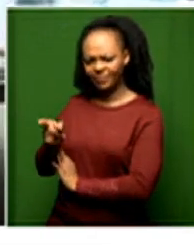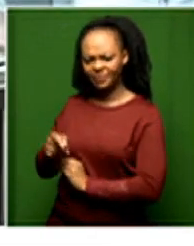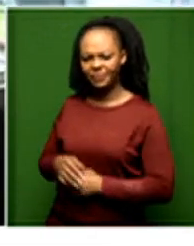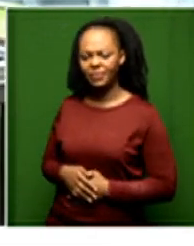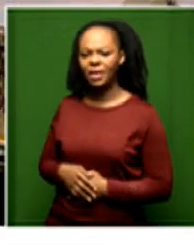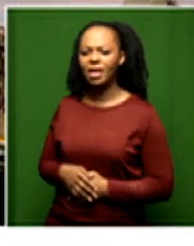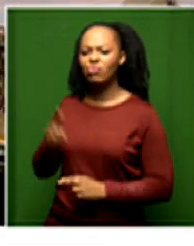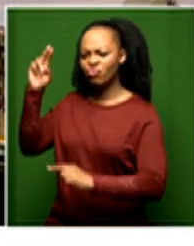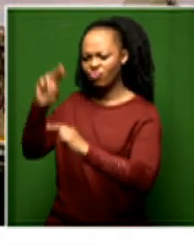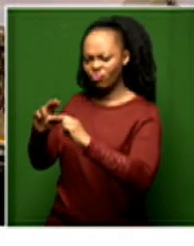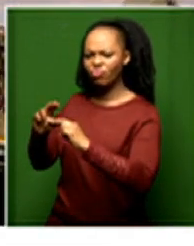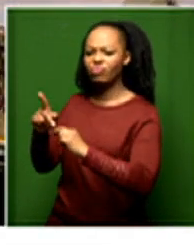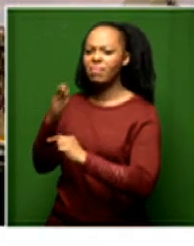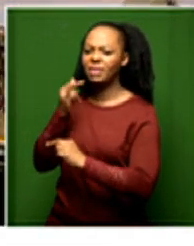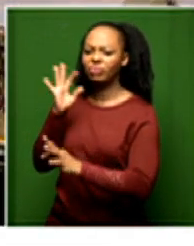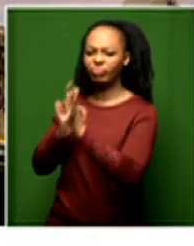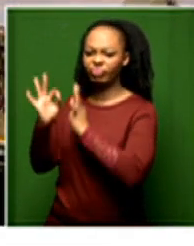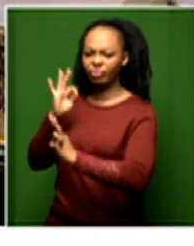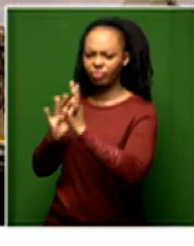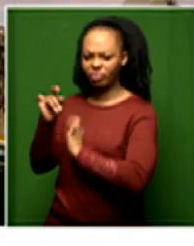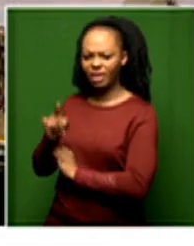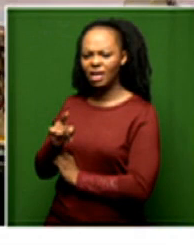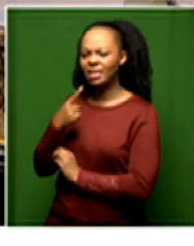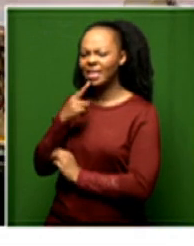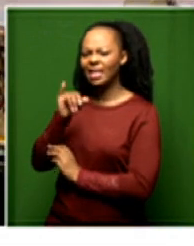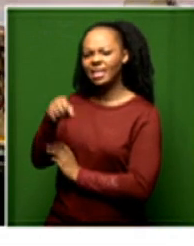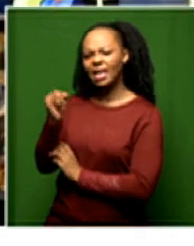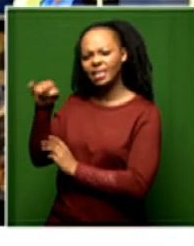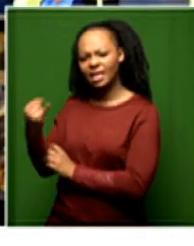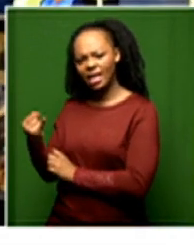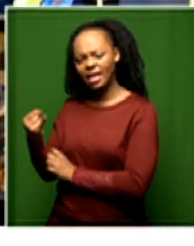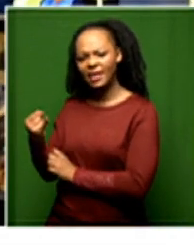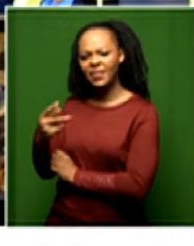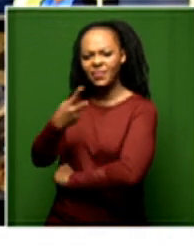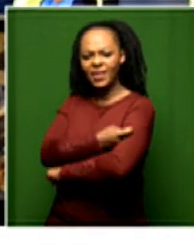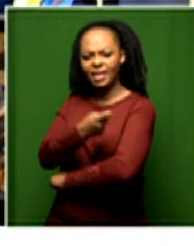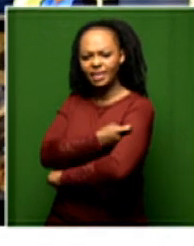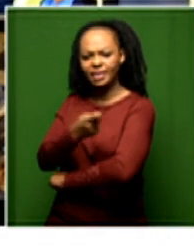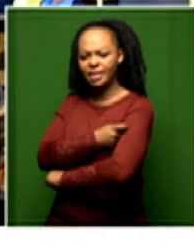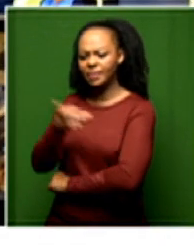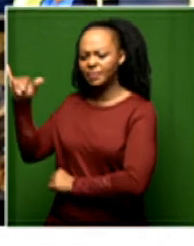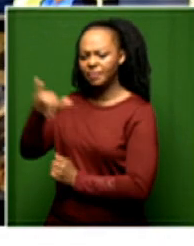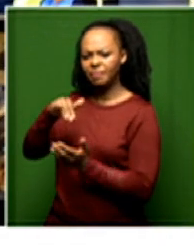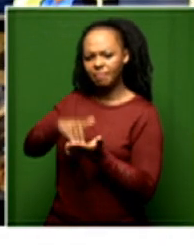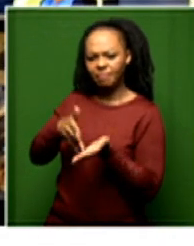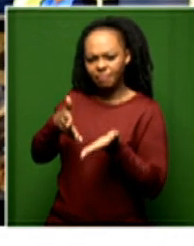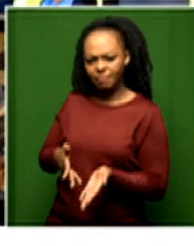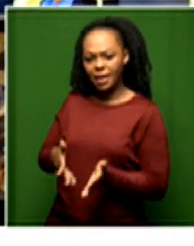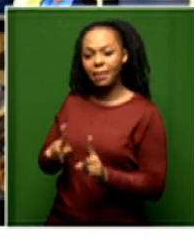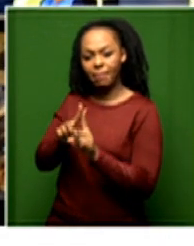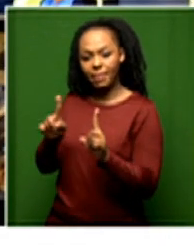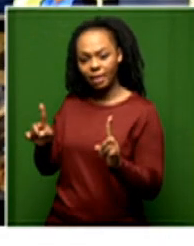in a nutshell, just again, very quickly, the J&J vaccine, we know it was trialed here, but of course, we're talking